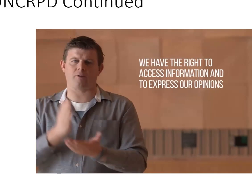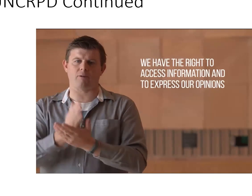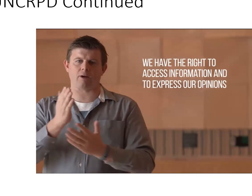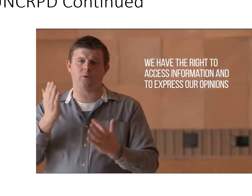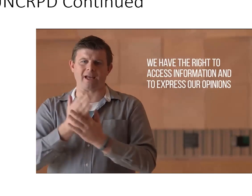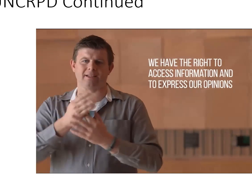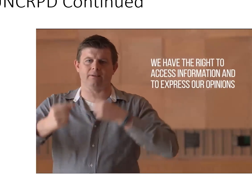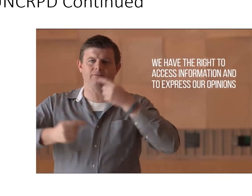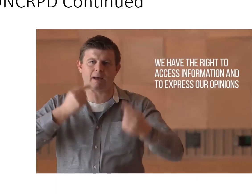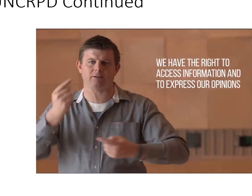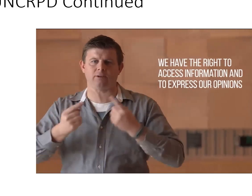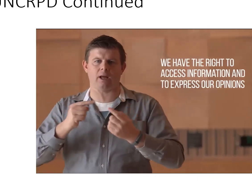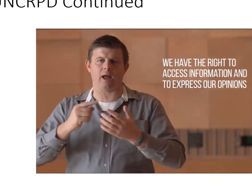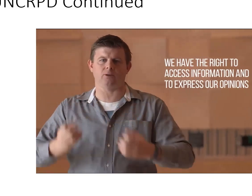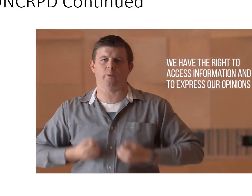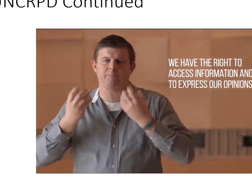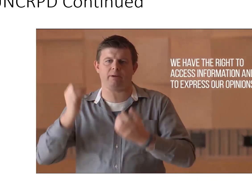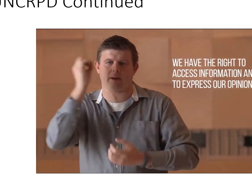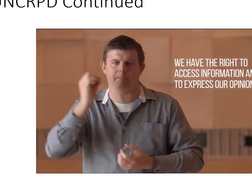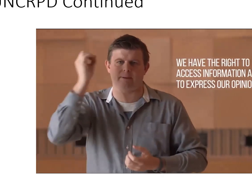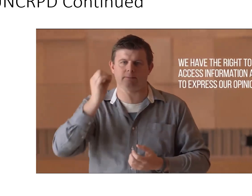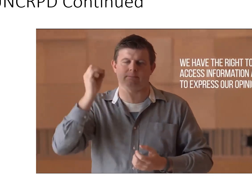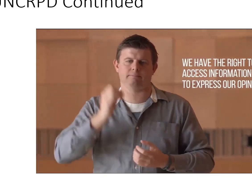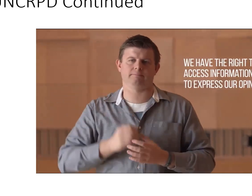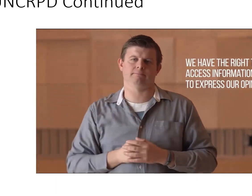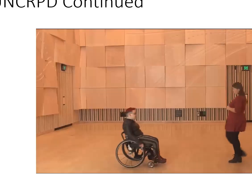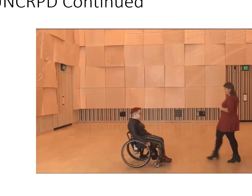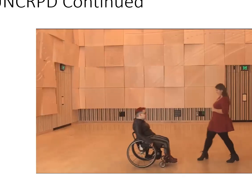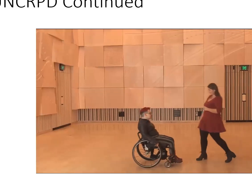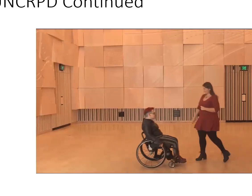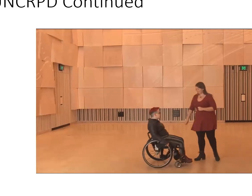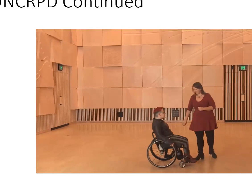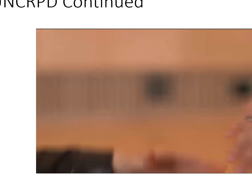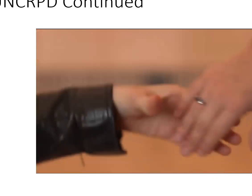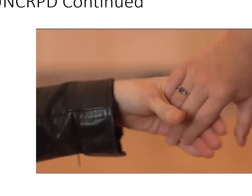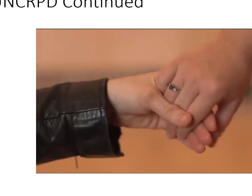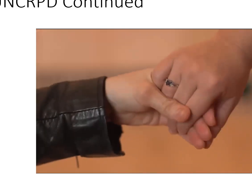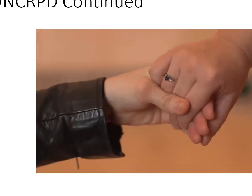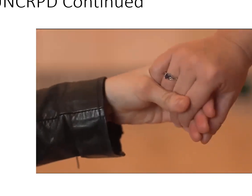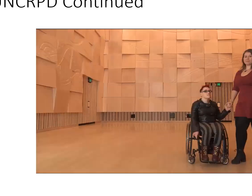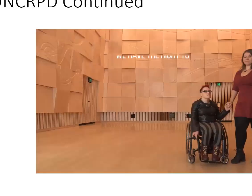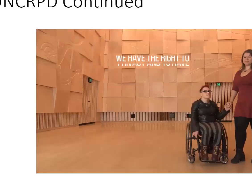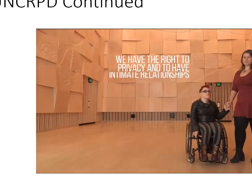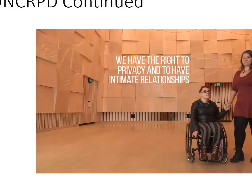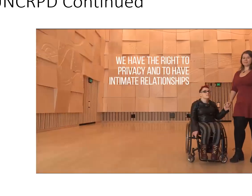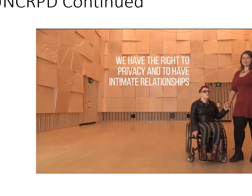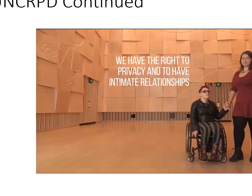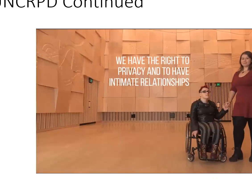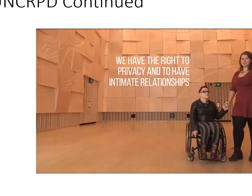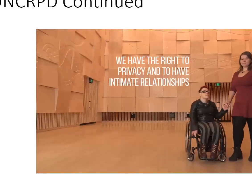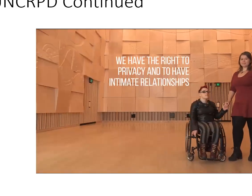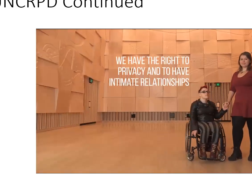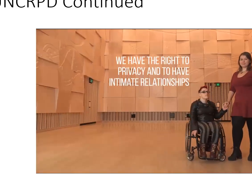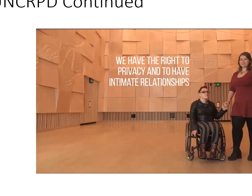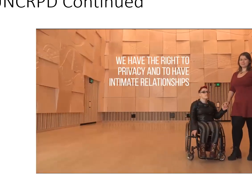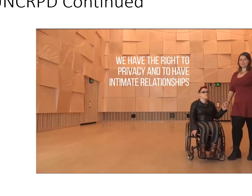We have the right to access information and to express opinion. We have the right to privacy and to have